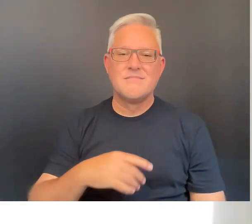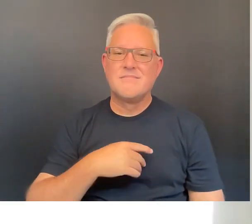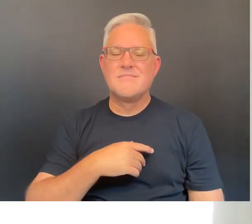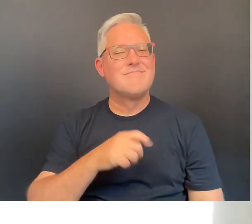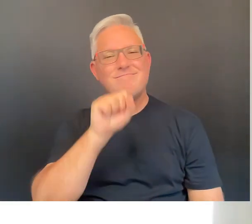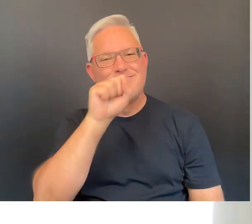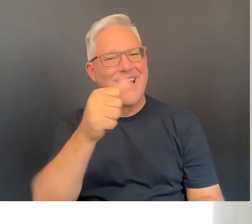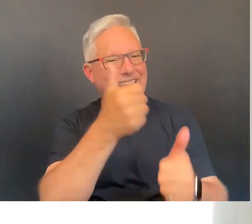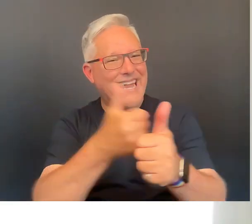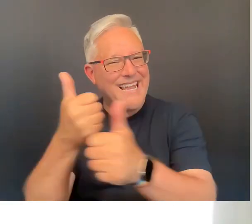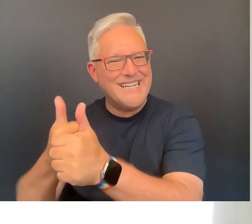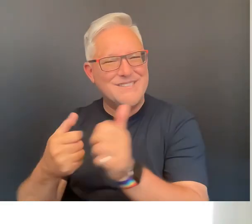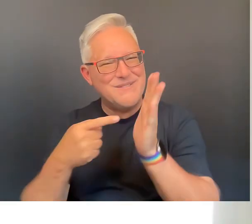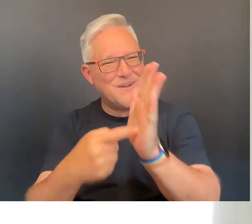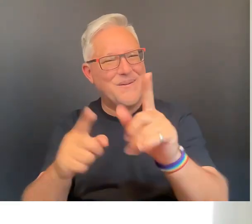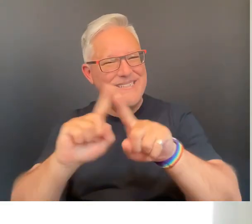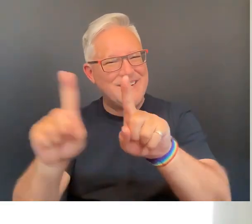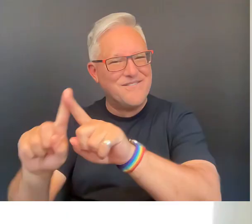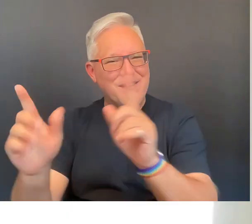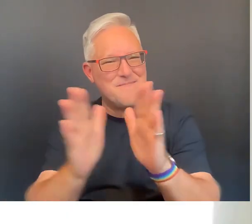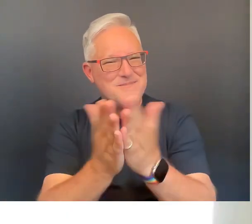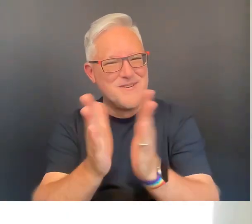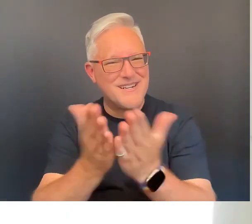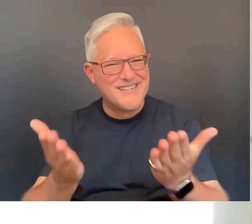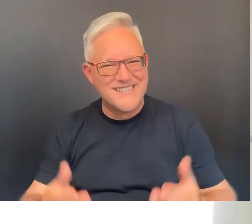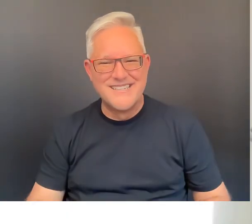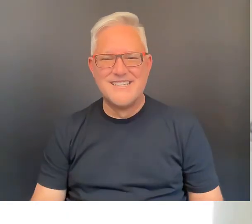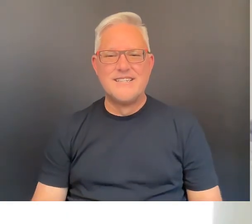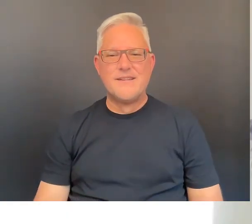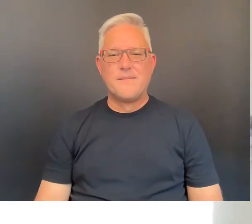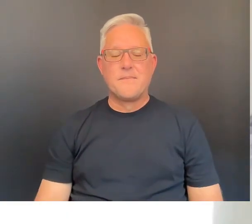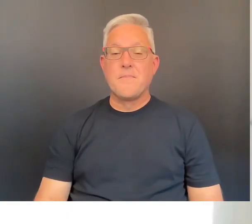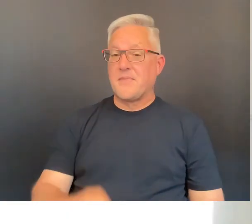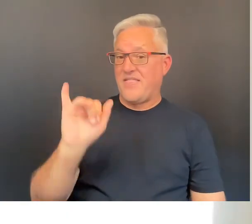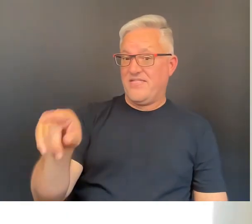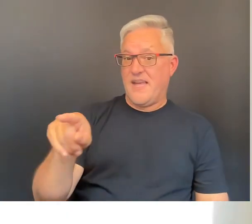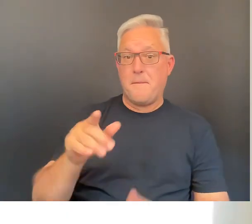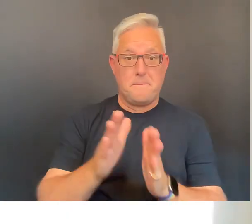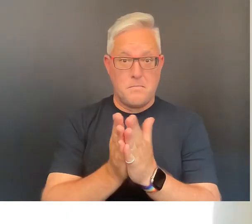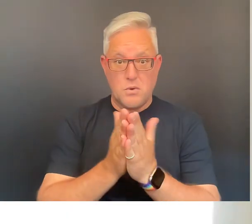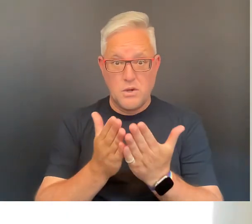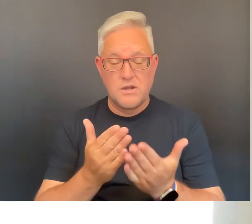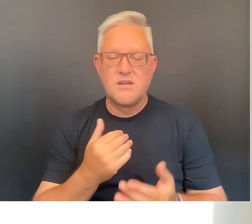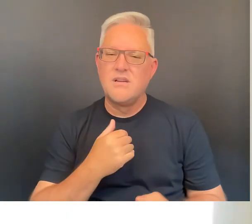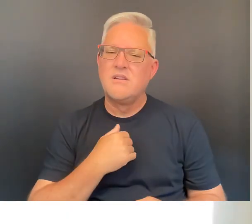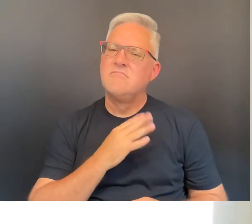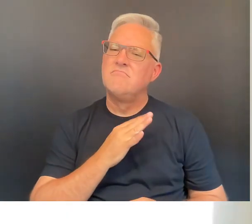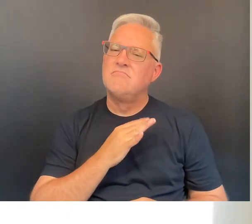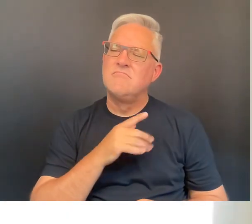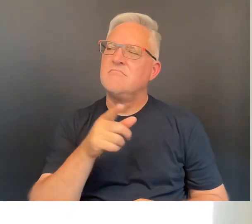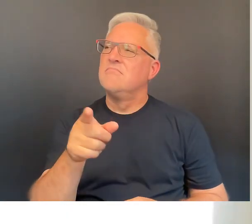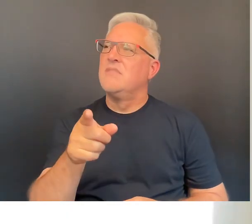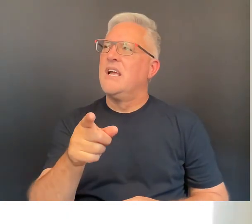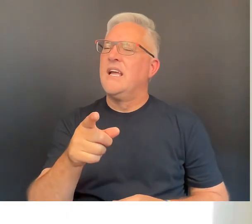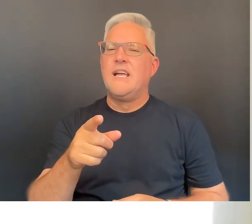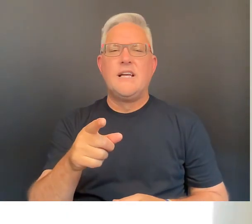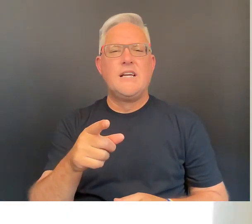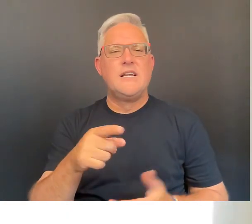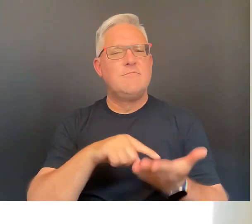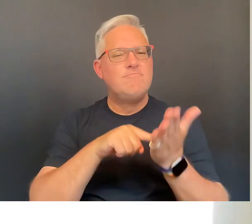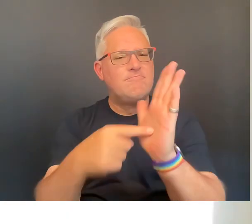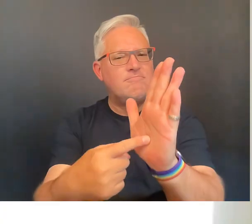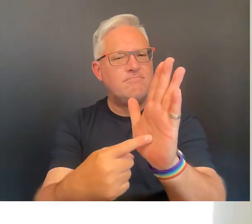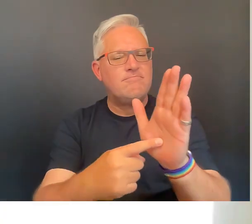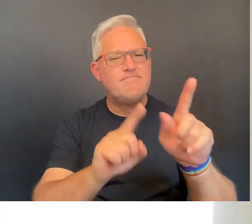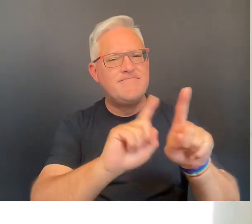I love how each one of us shared a different one. But this one specifically, I love, lifts up a variety of